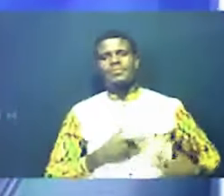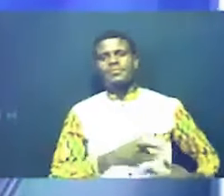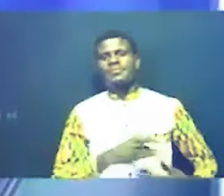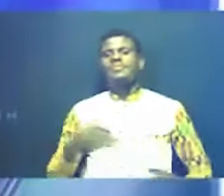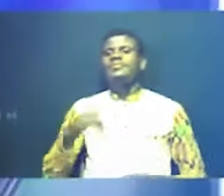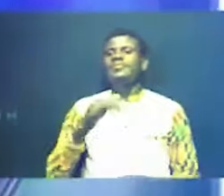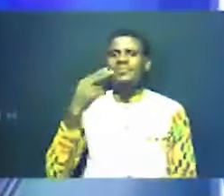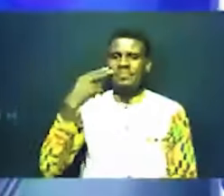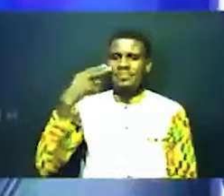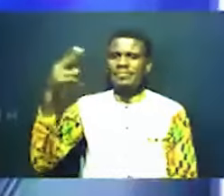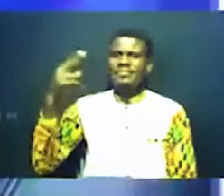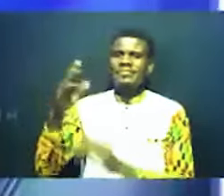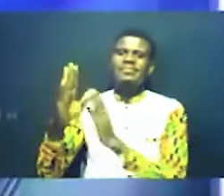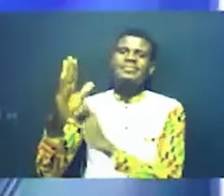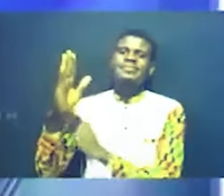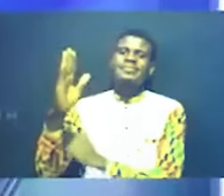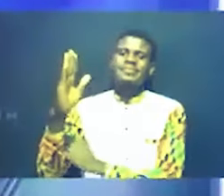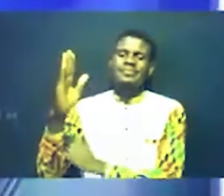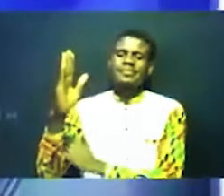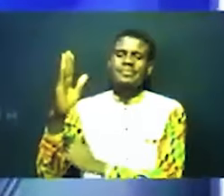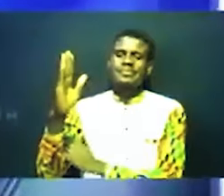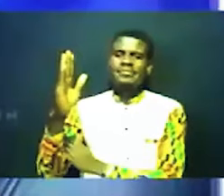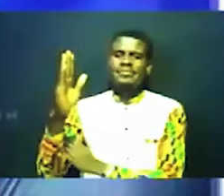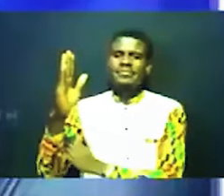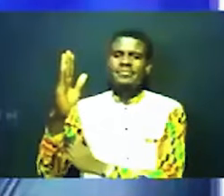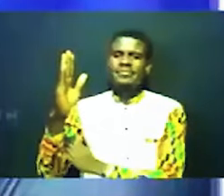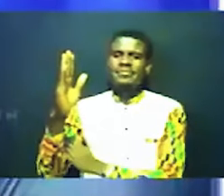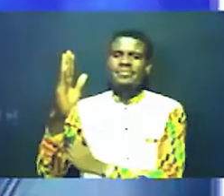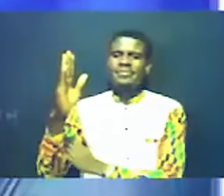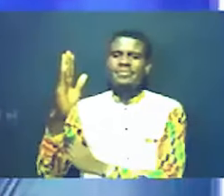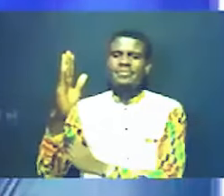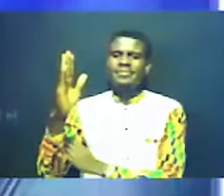They shall see God. They